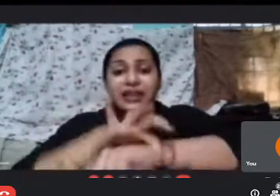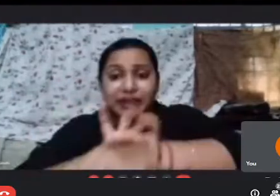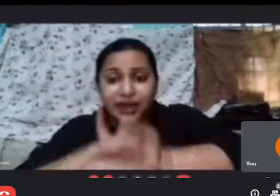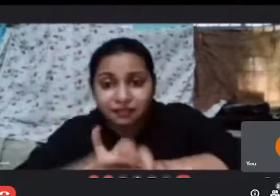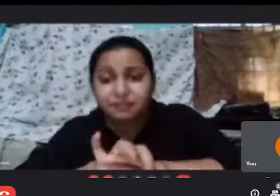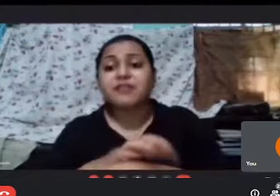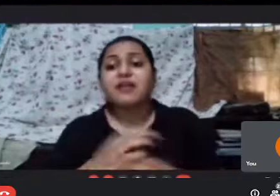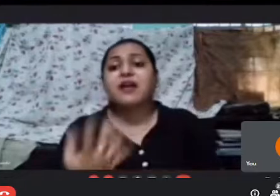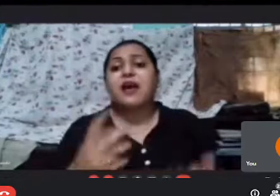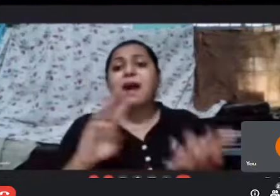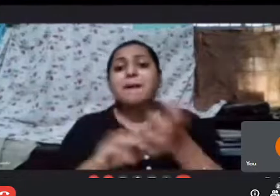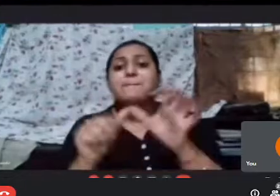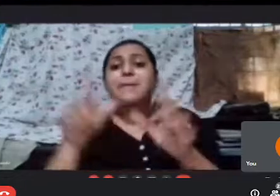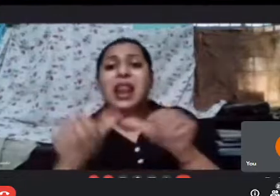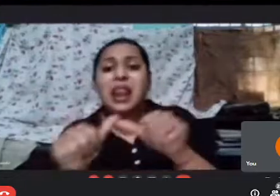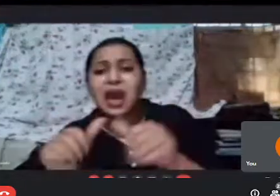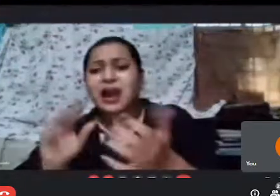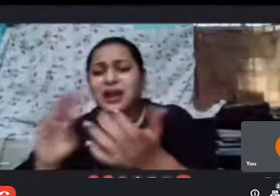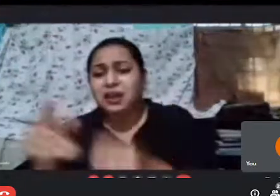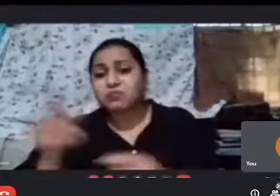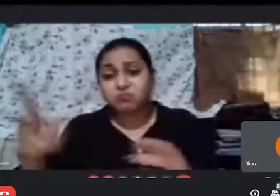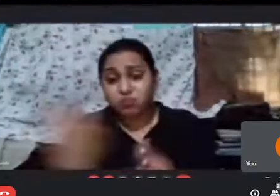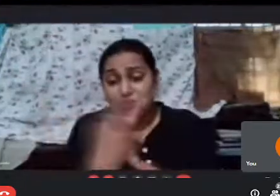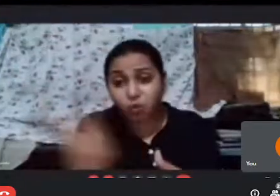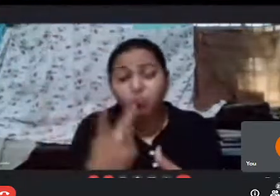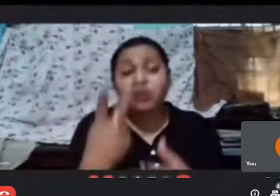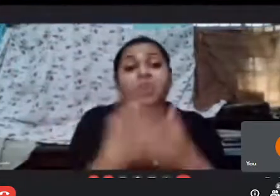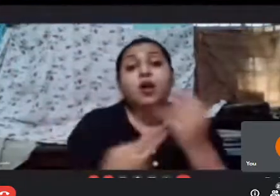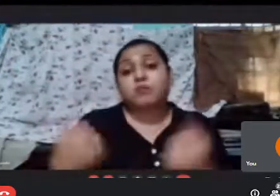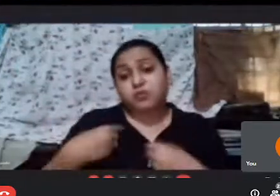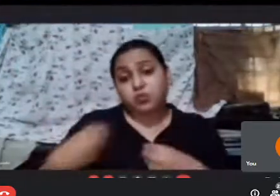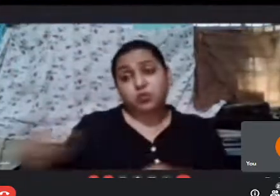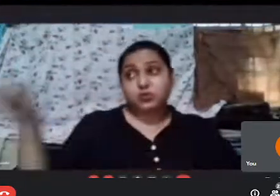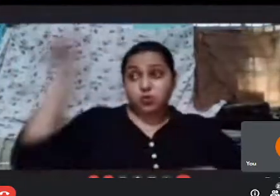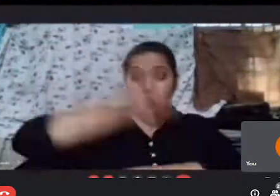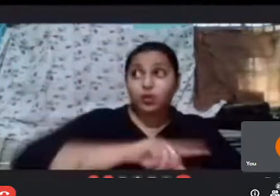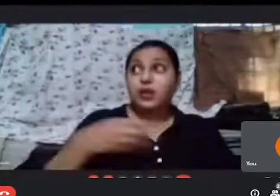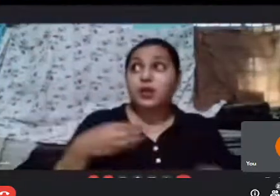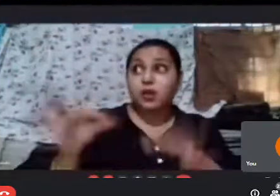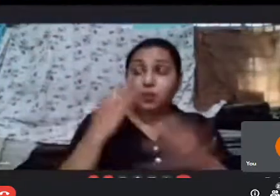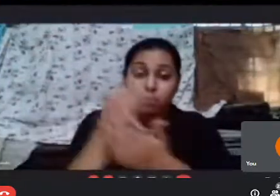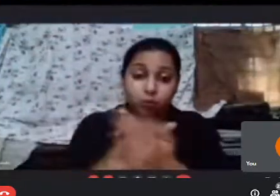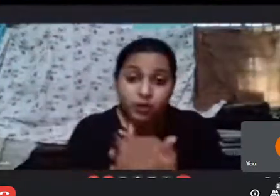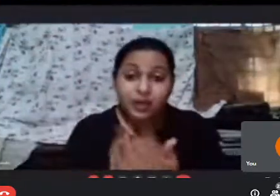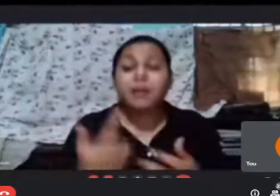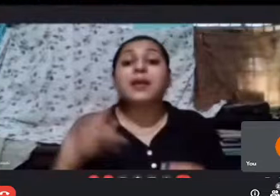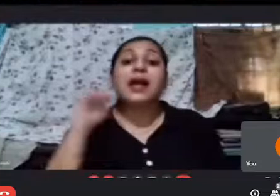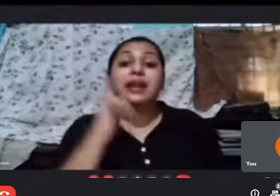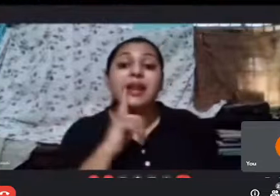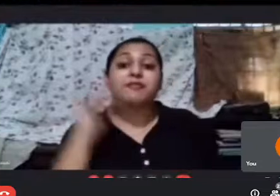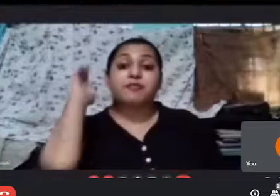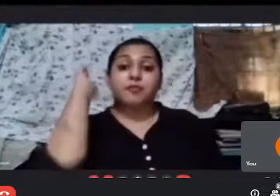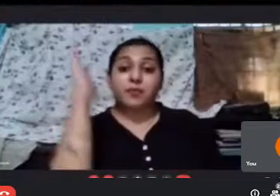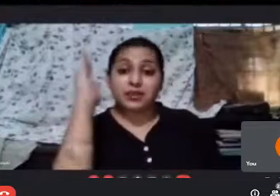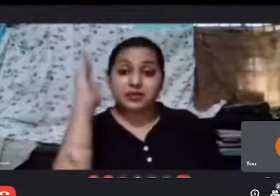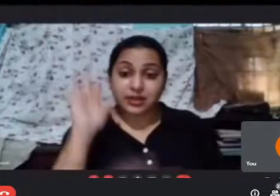both going to be with us and they are deaf presenters. We are looking forward